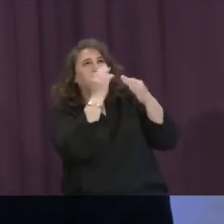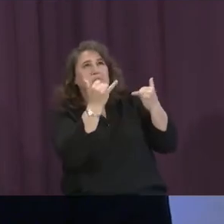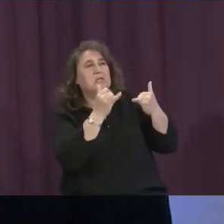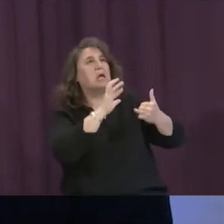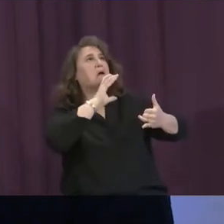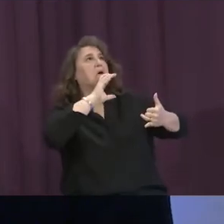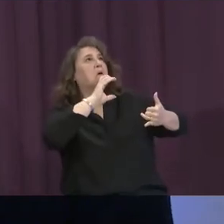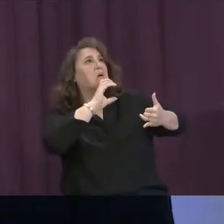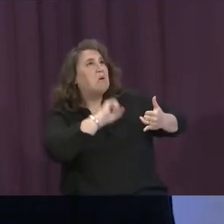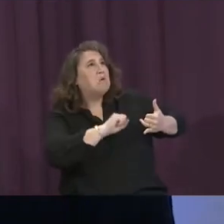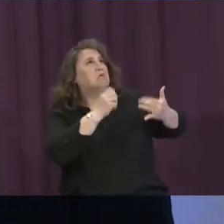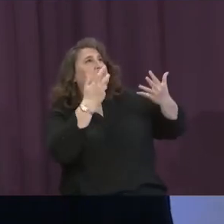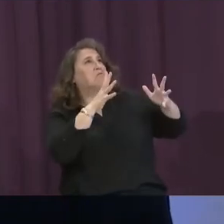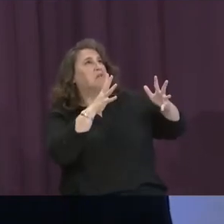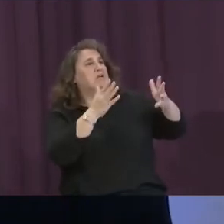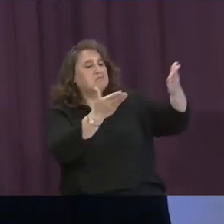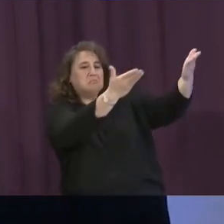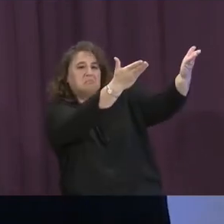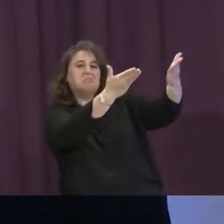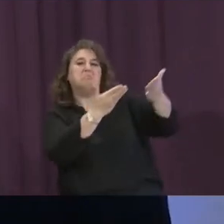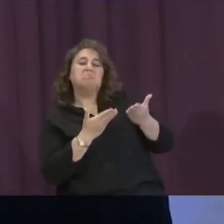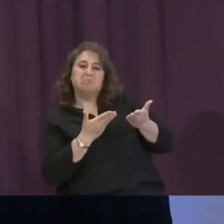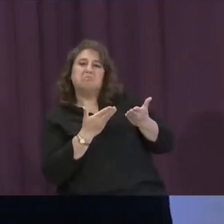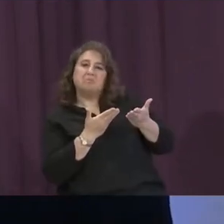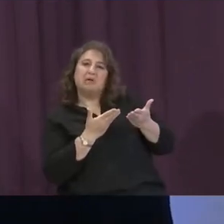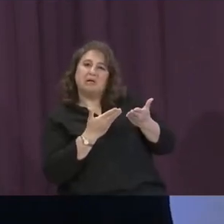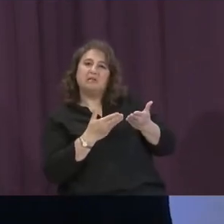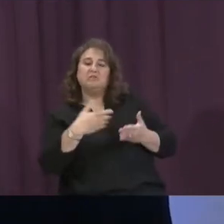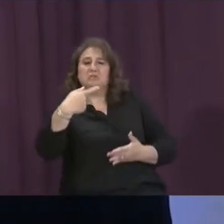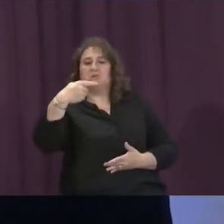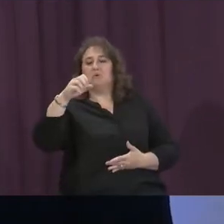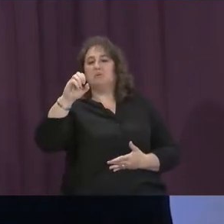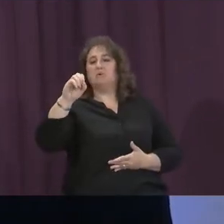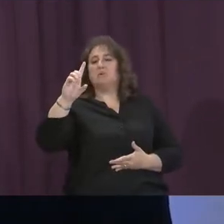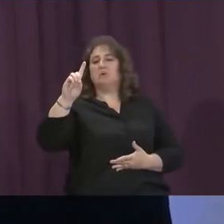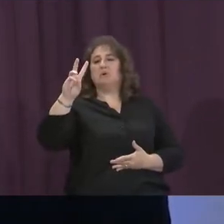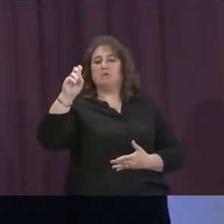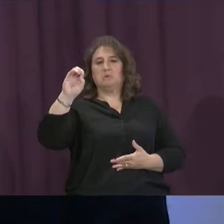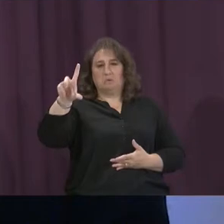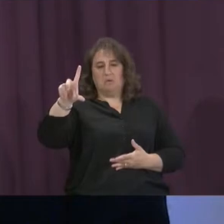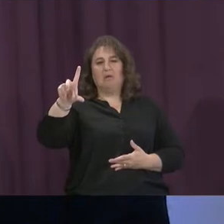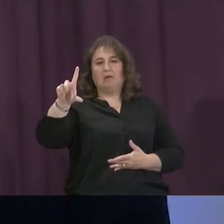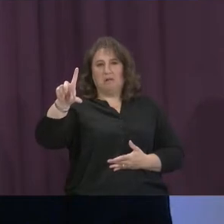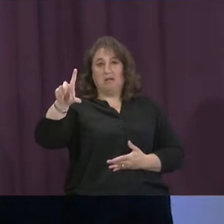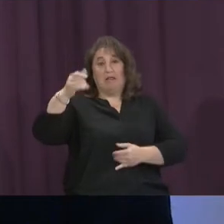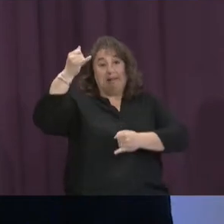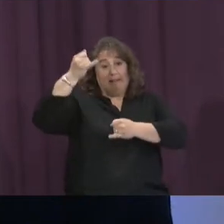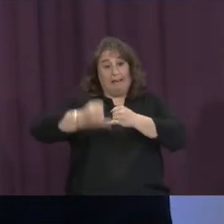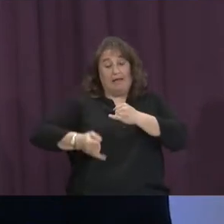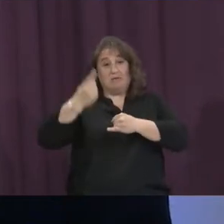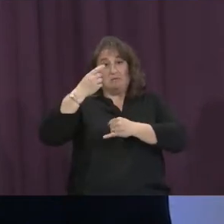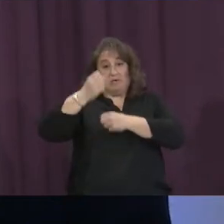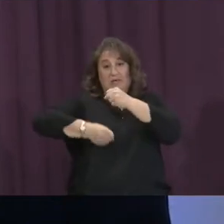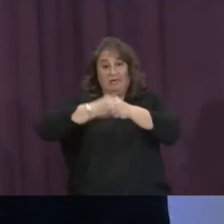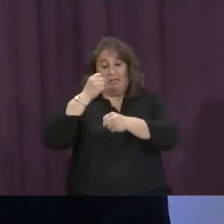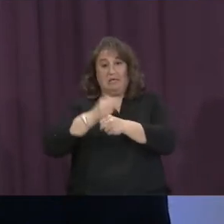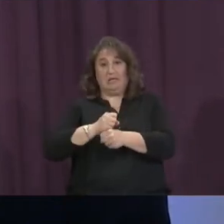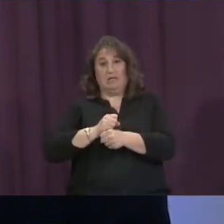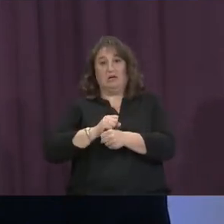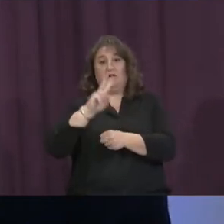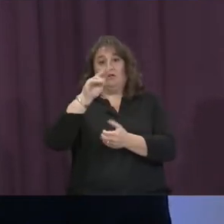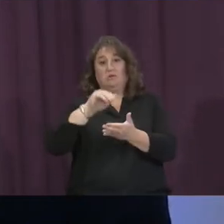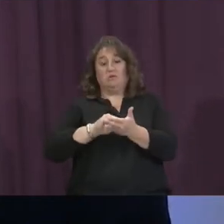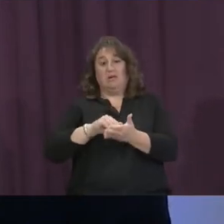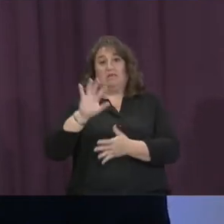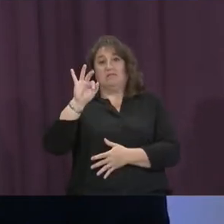medication, bring those to the event. The last big event that we had was in October of 2019 where we disposed